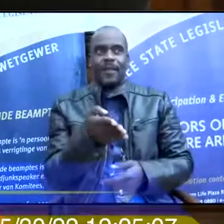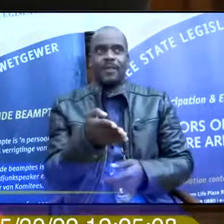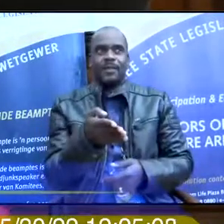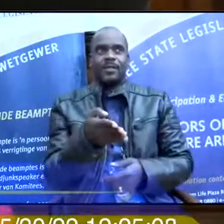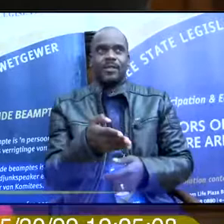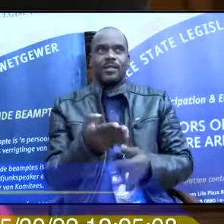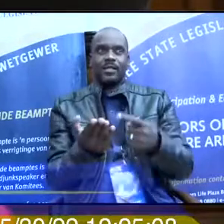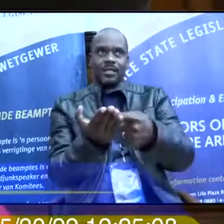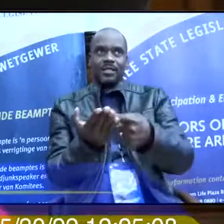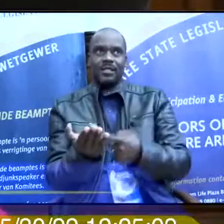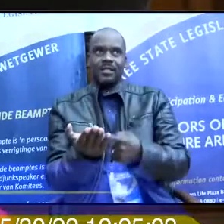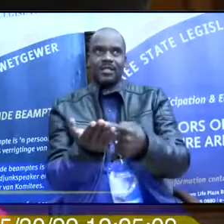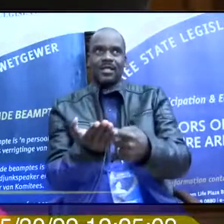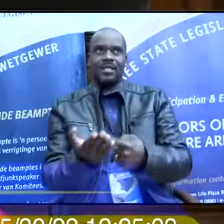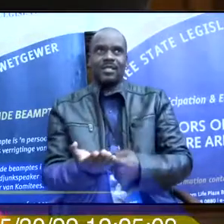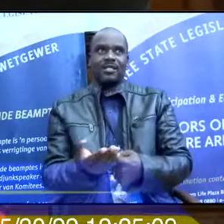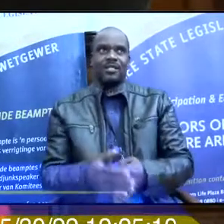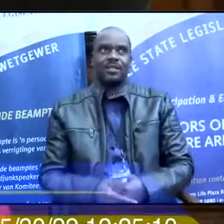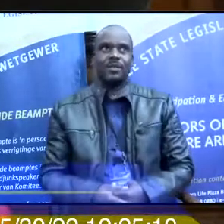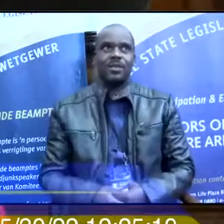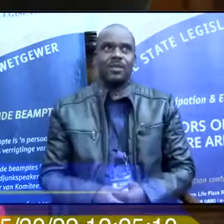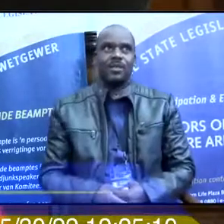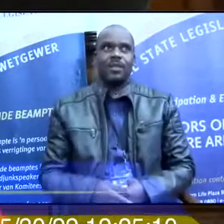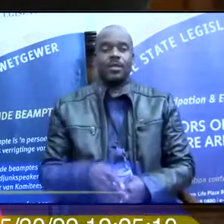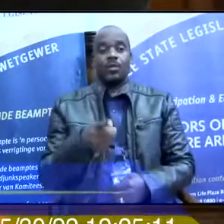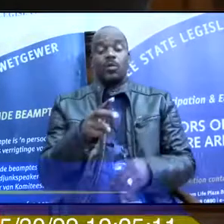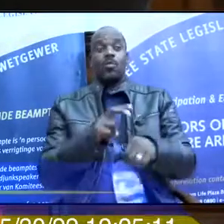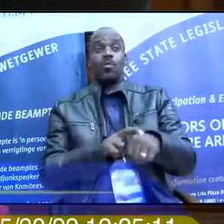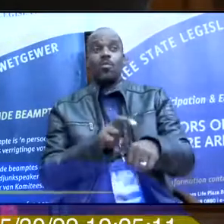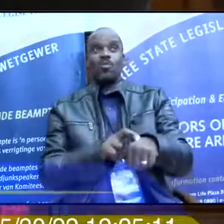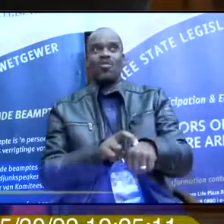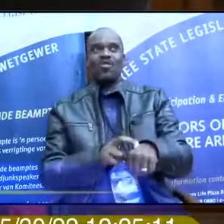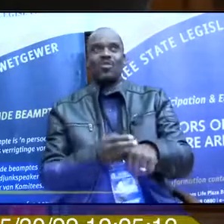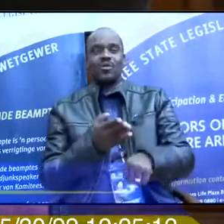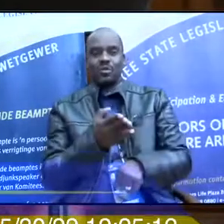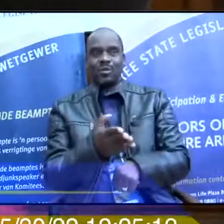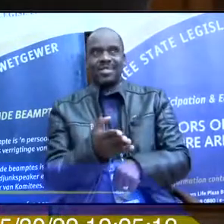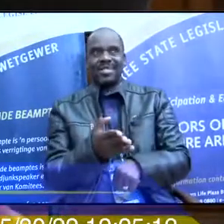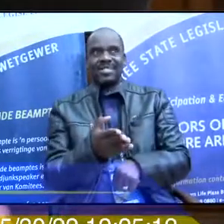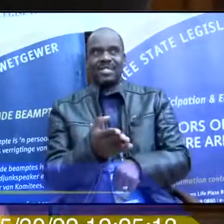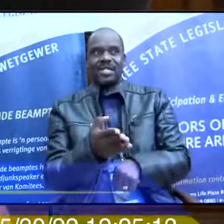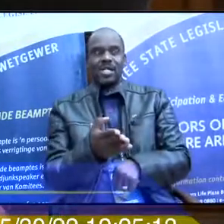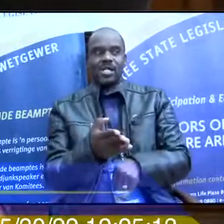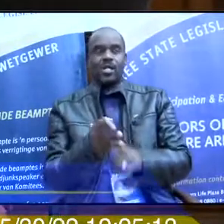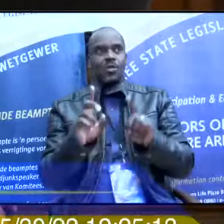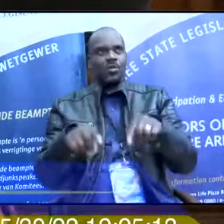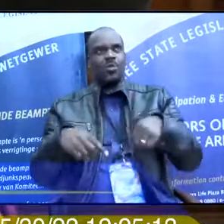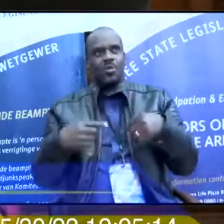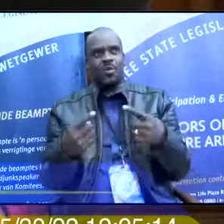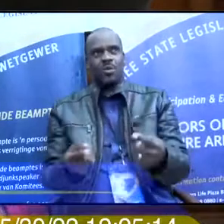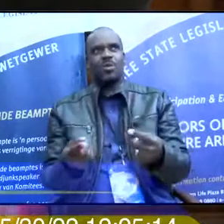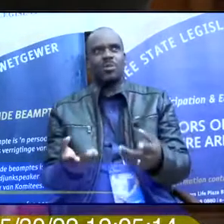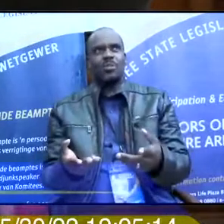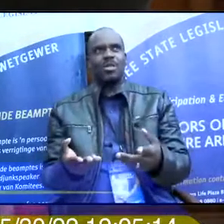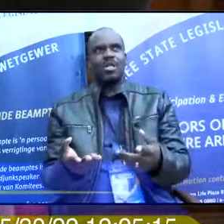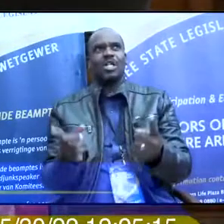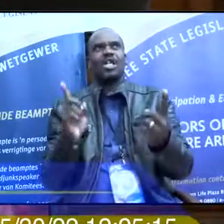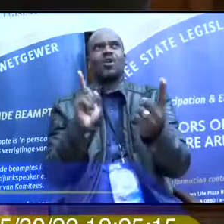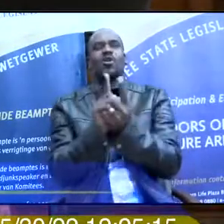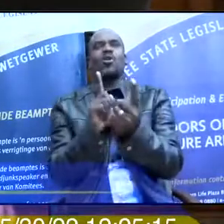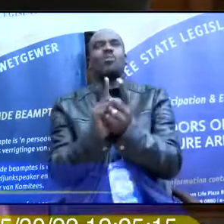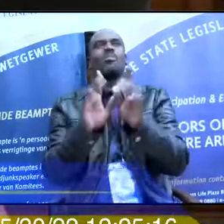discussion we need to build that unity we cannot be only recruiting like a